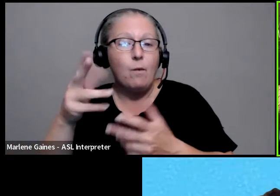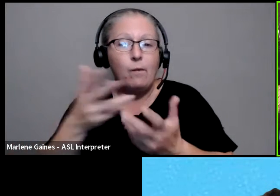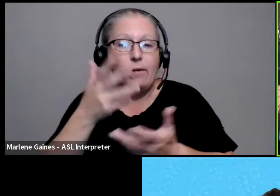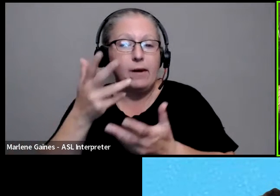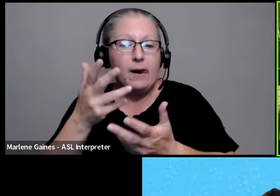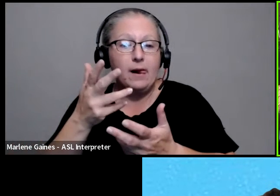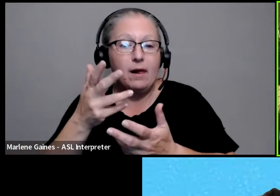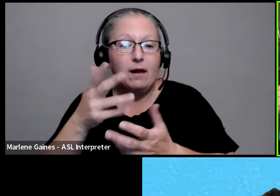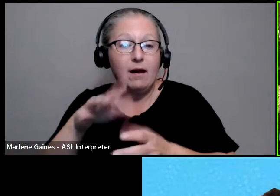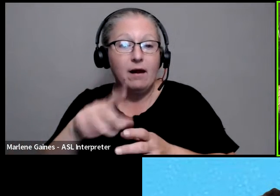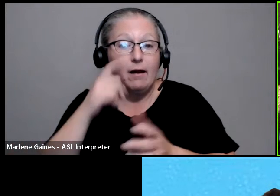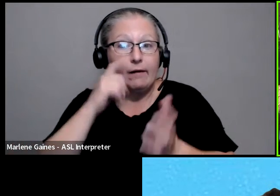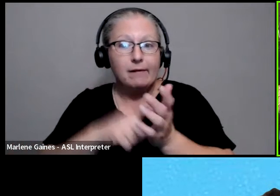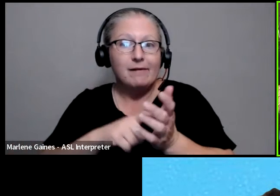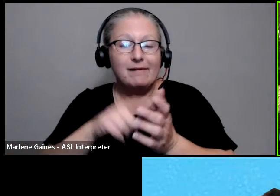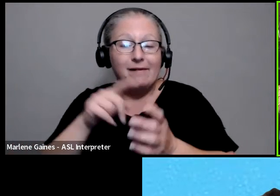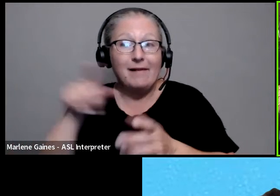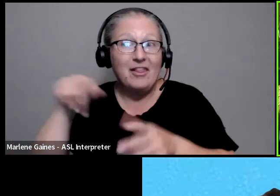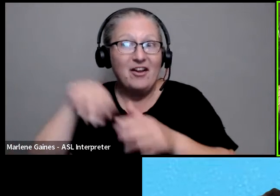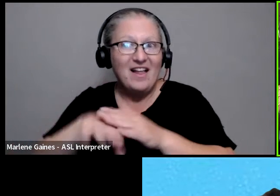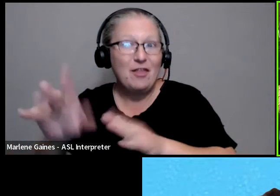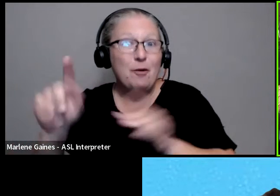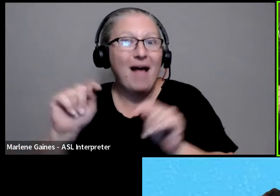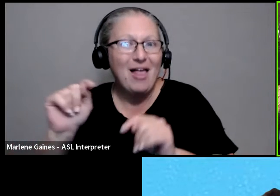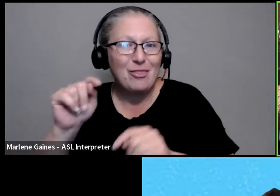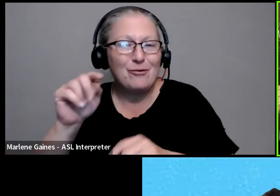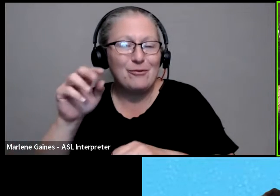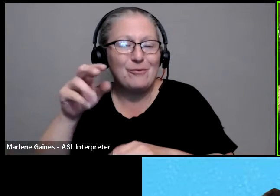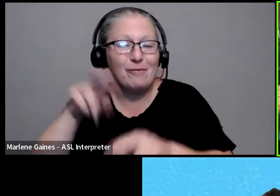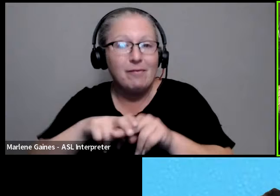in the restroom, like on their phones.